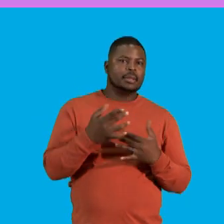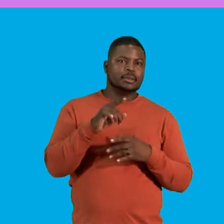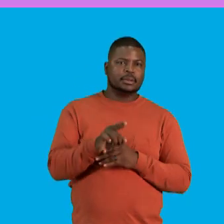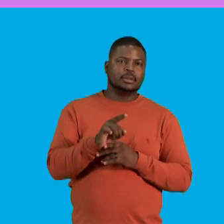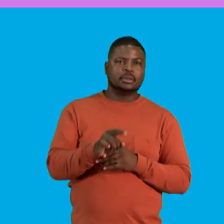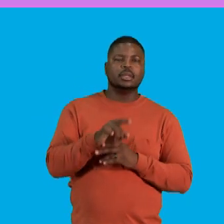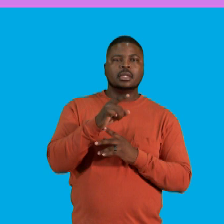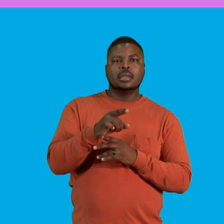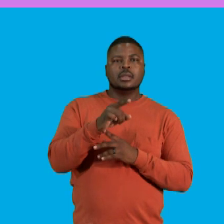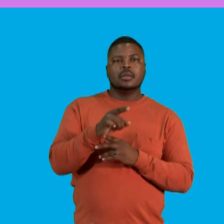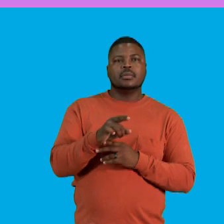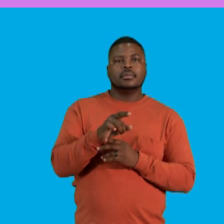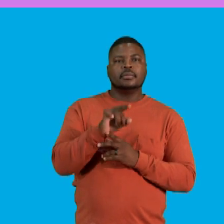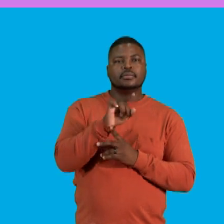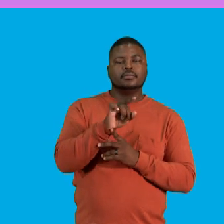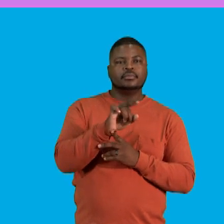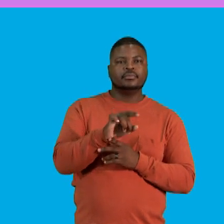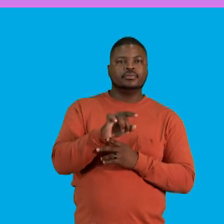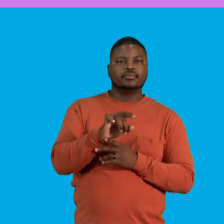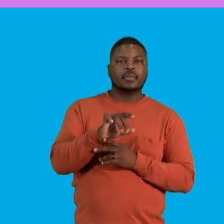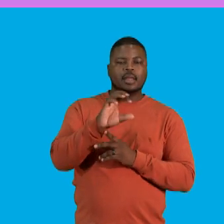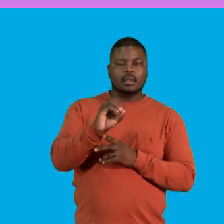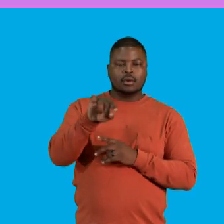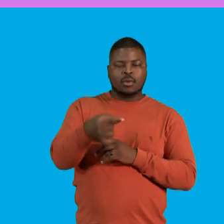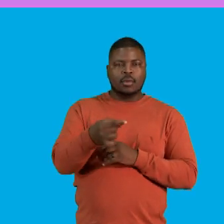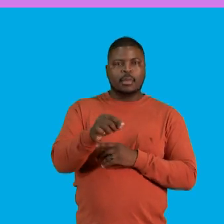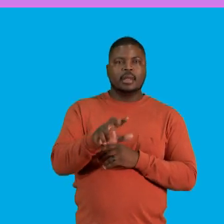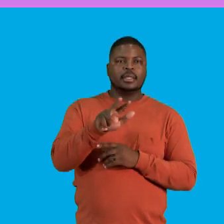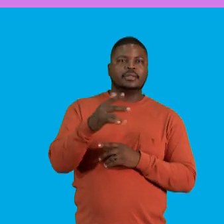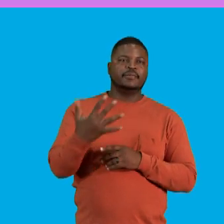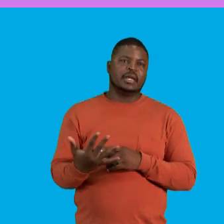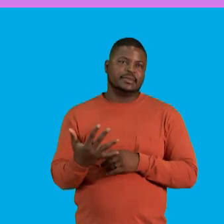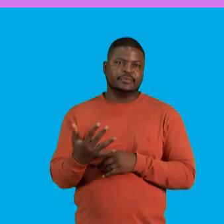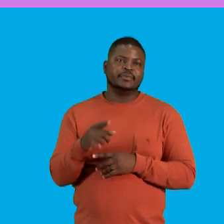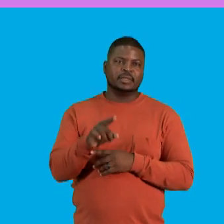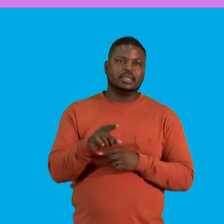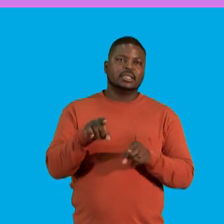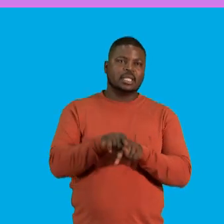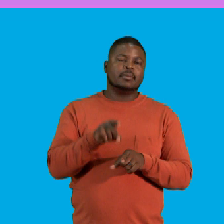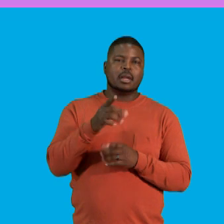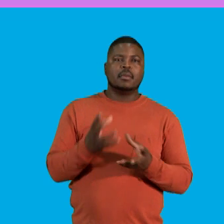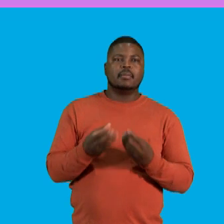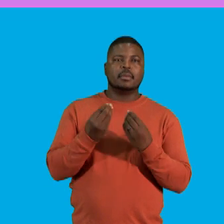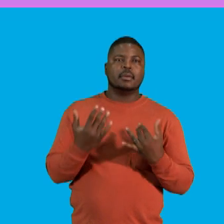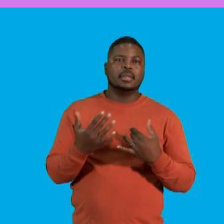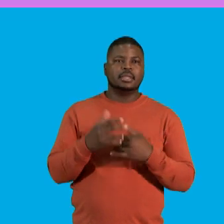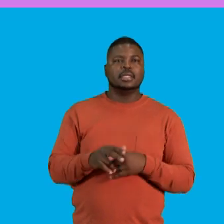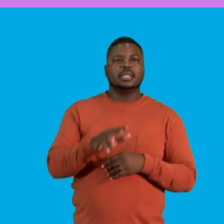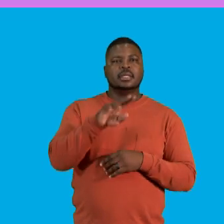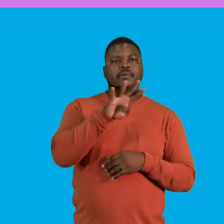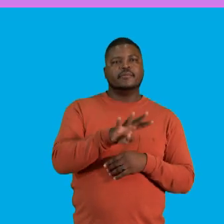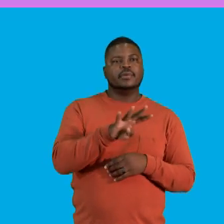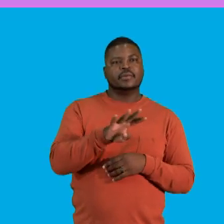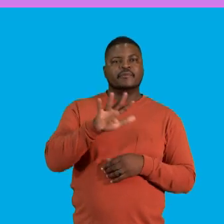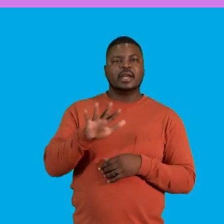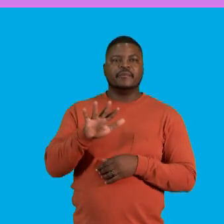we multiply it by the number. The number of SMSs that were sent during the peak time is what? It's 45 SMSs. Then